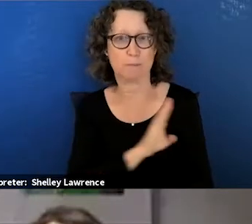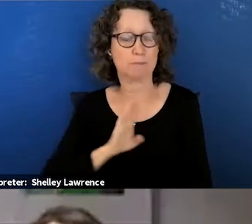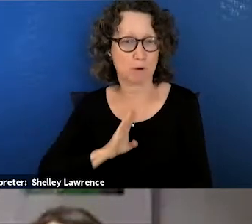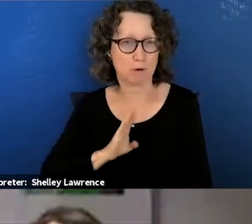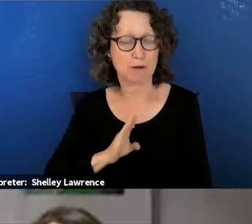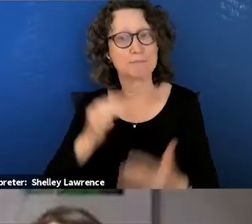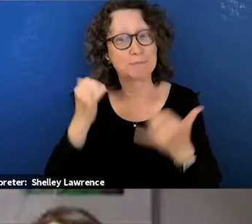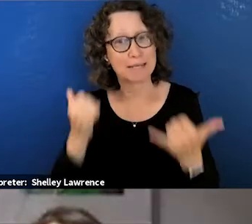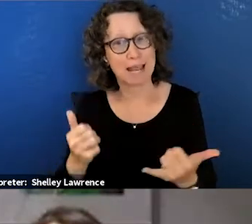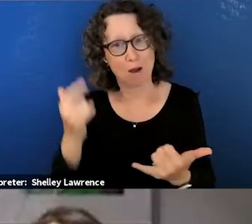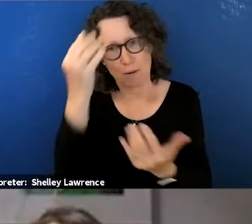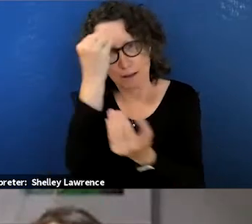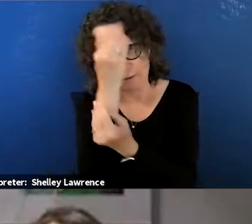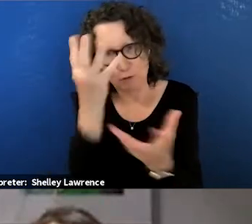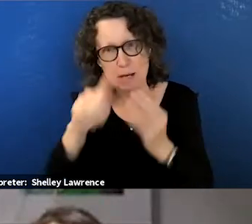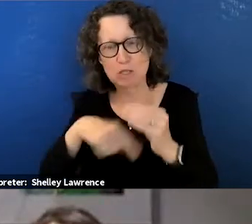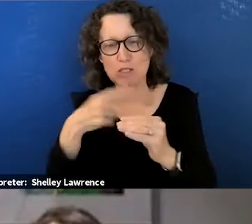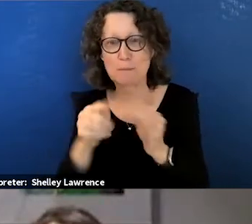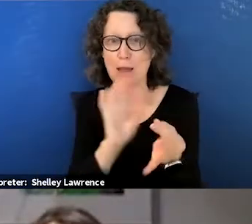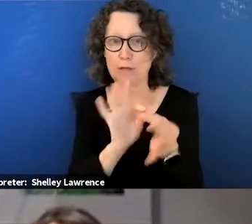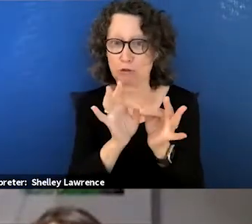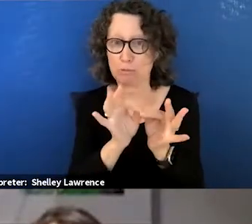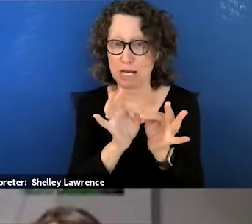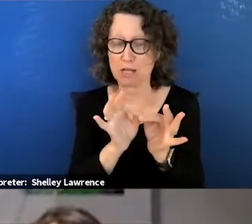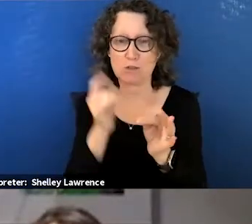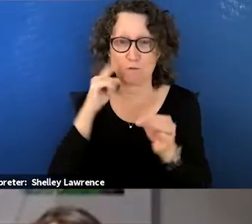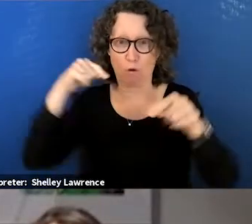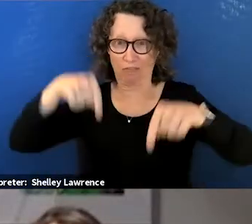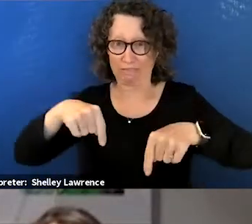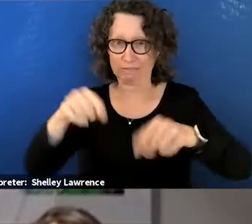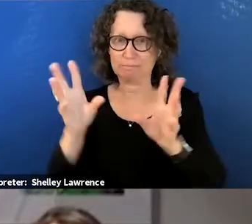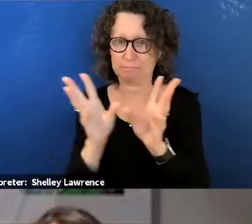And now for information about interpretation for this meeting.